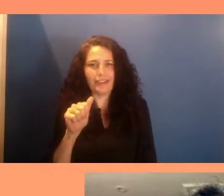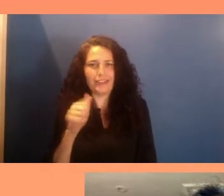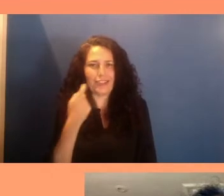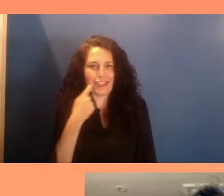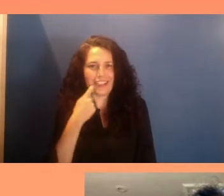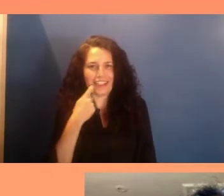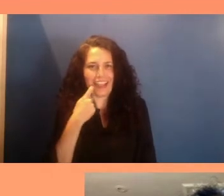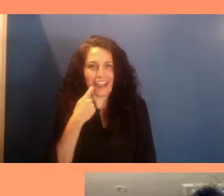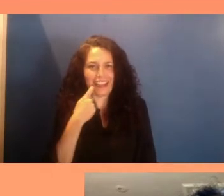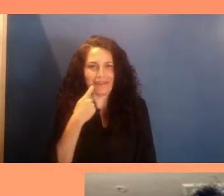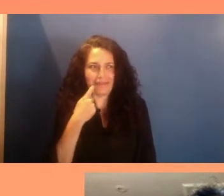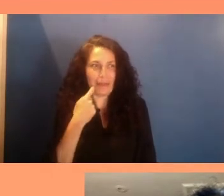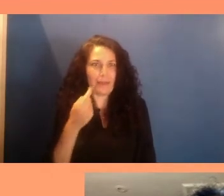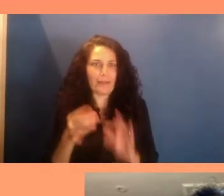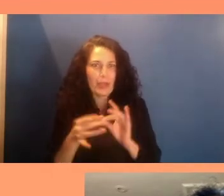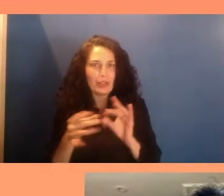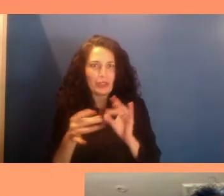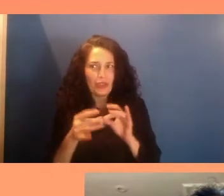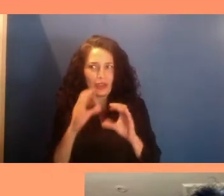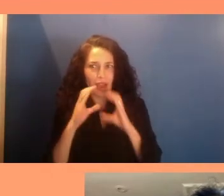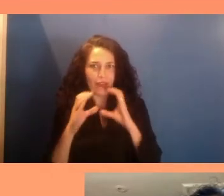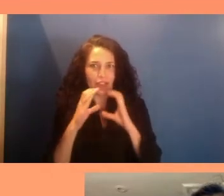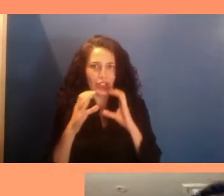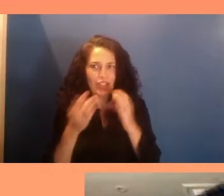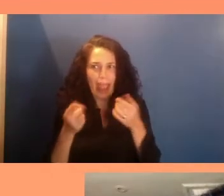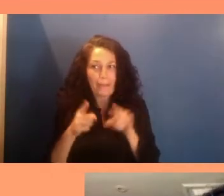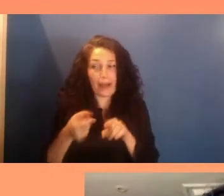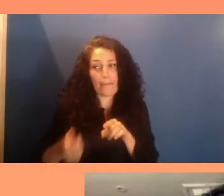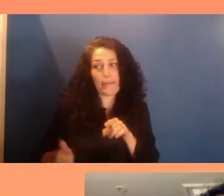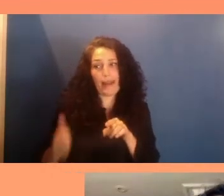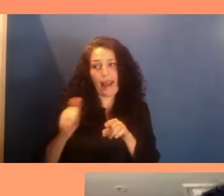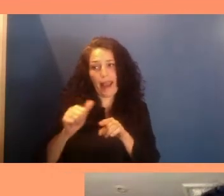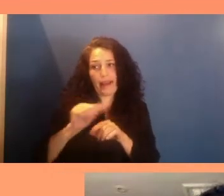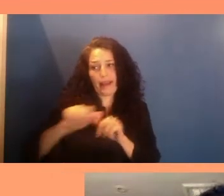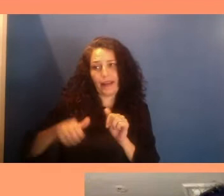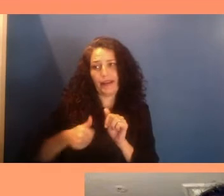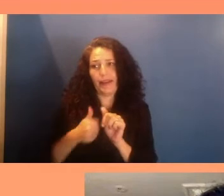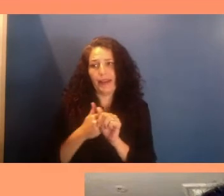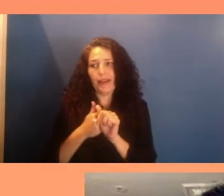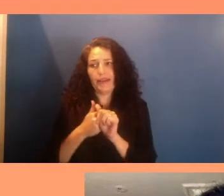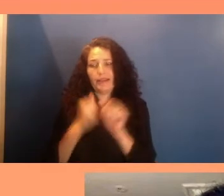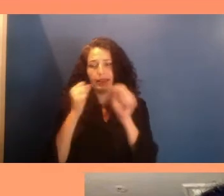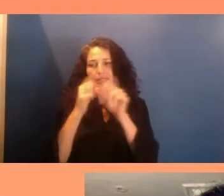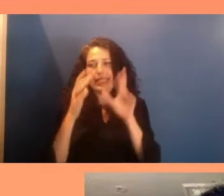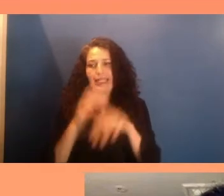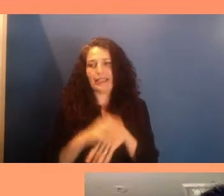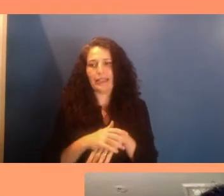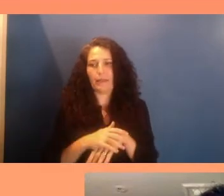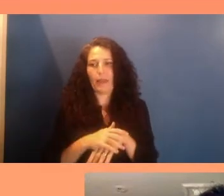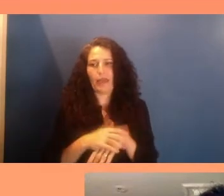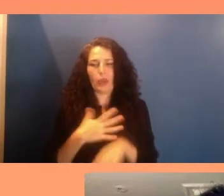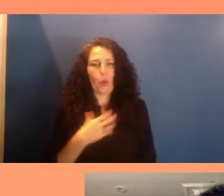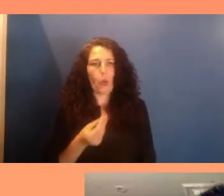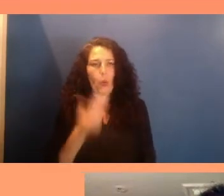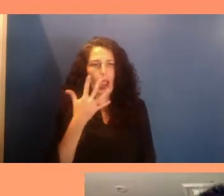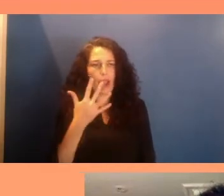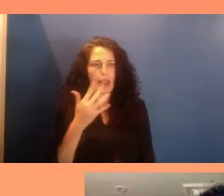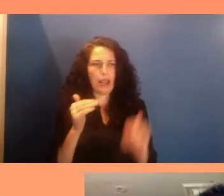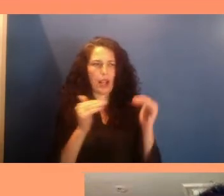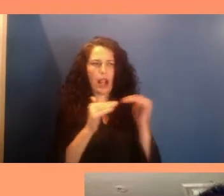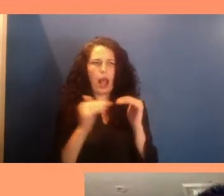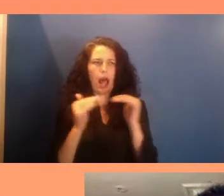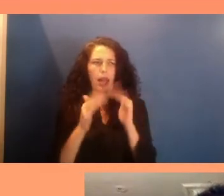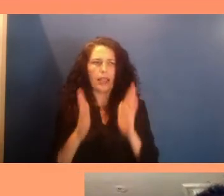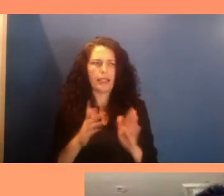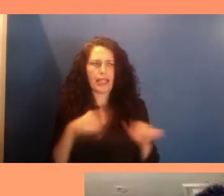was conversations that were happening behind the scenes, but to a lot of our white colleagues was extremely surprising.